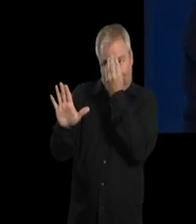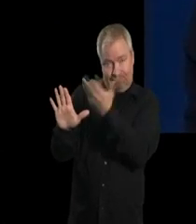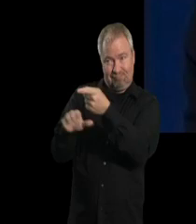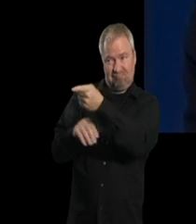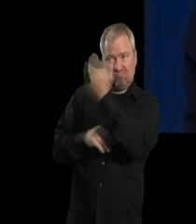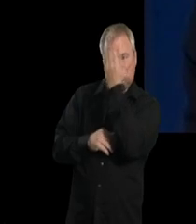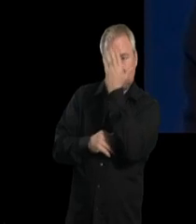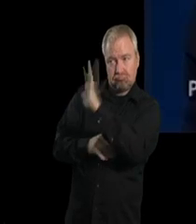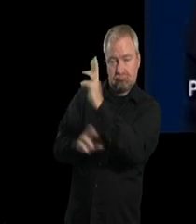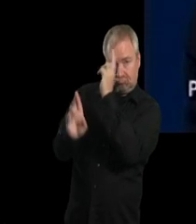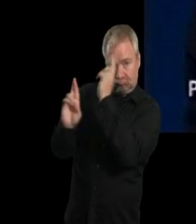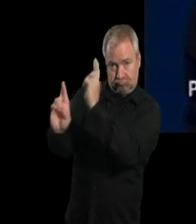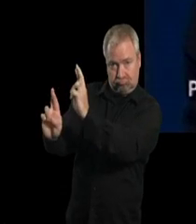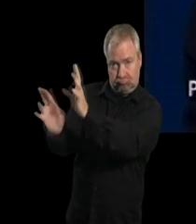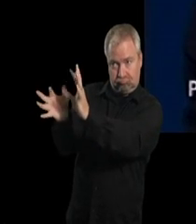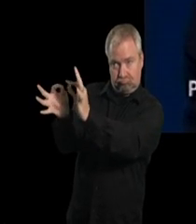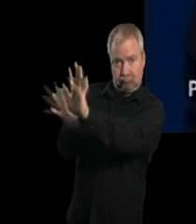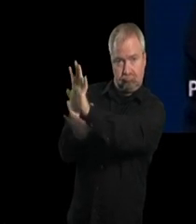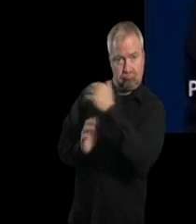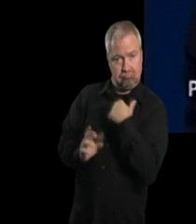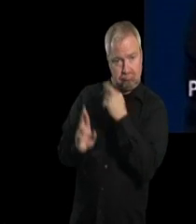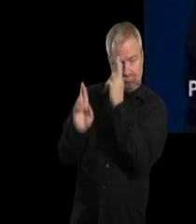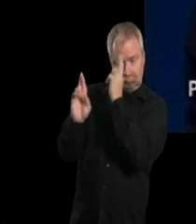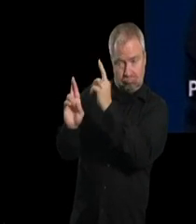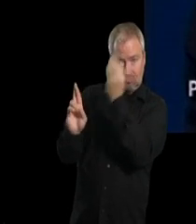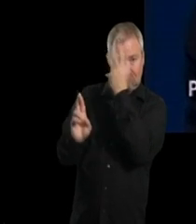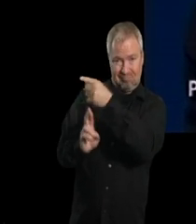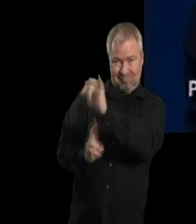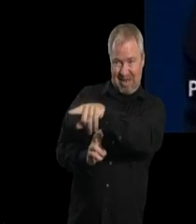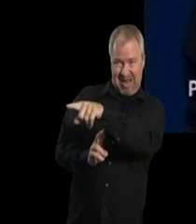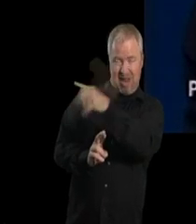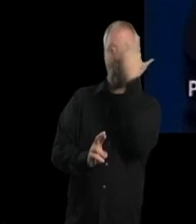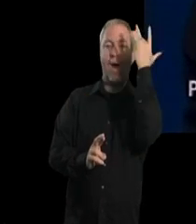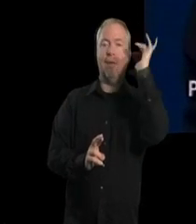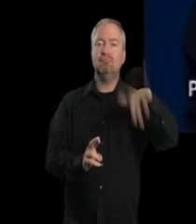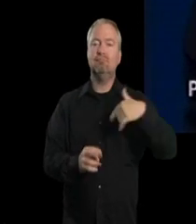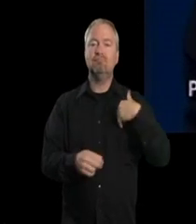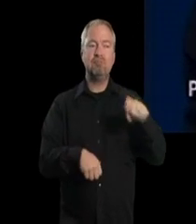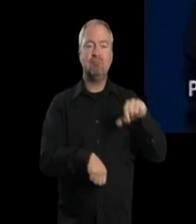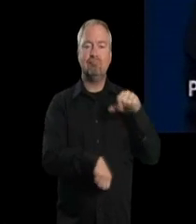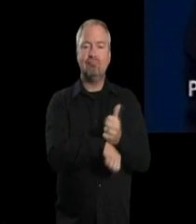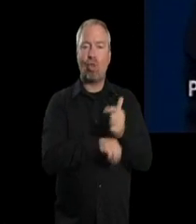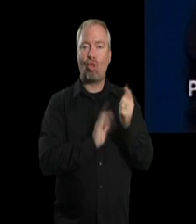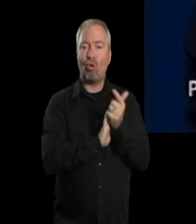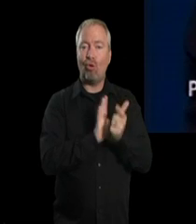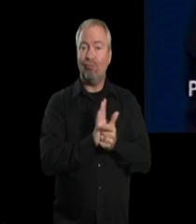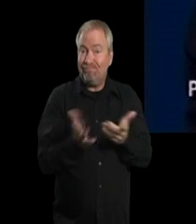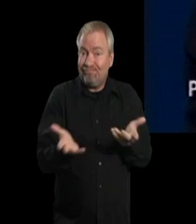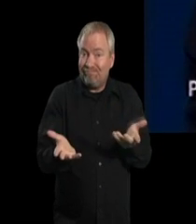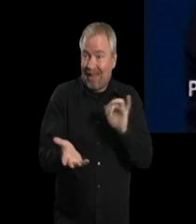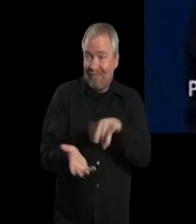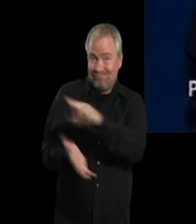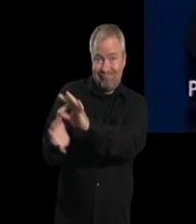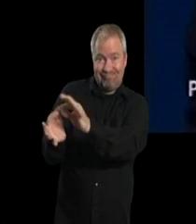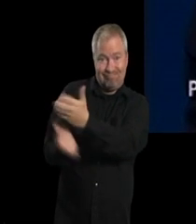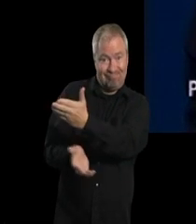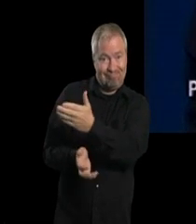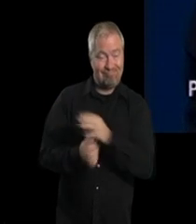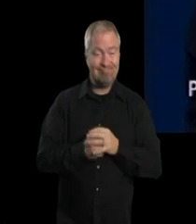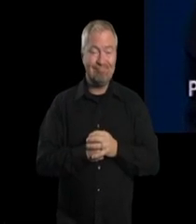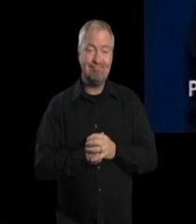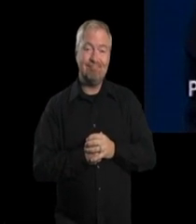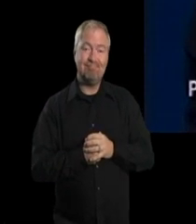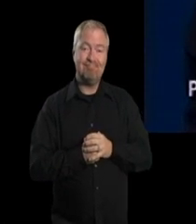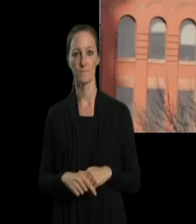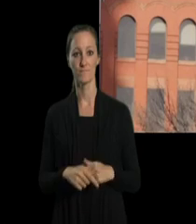all due respect to the caller, that you've just heard a very good reason why we need